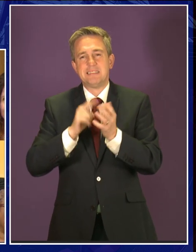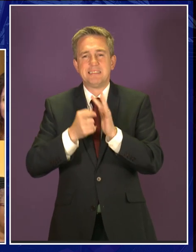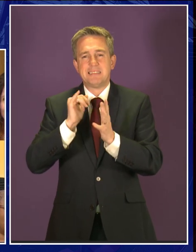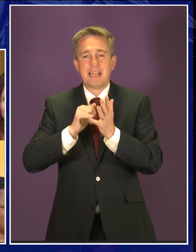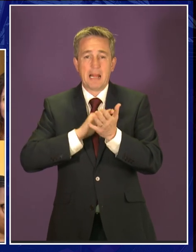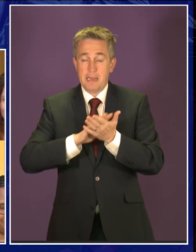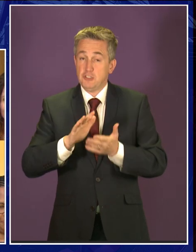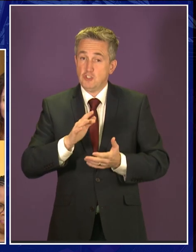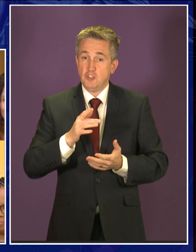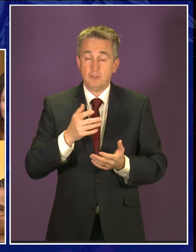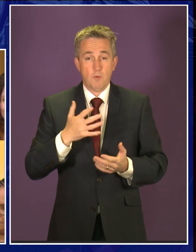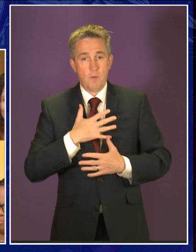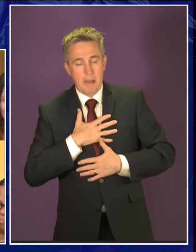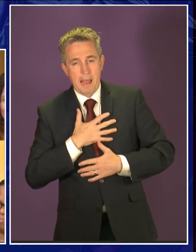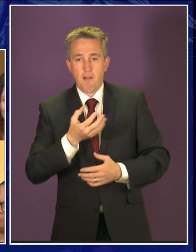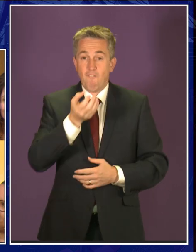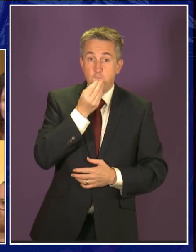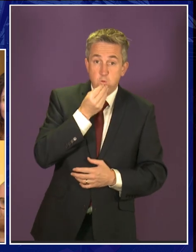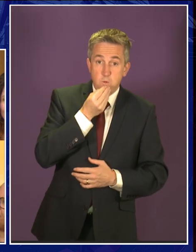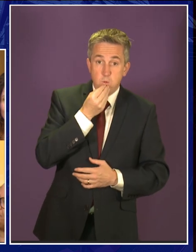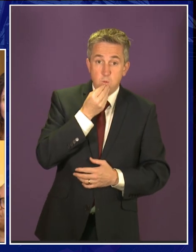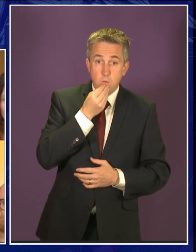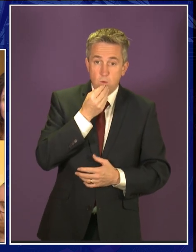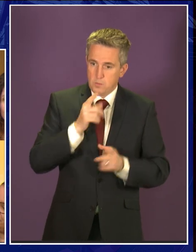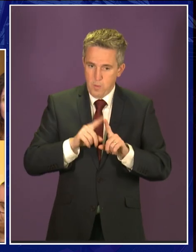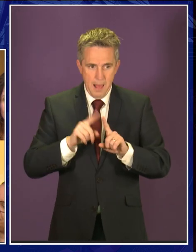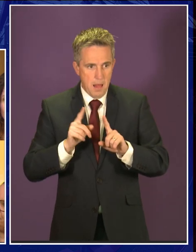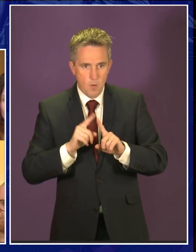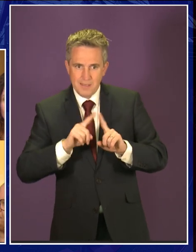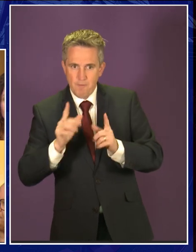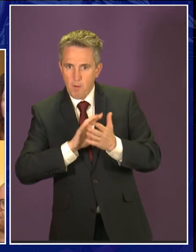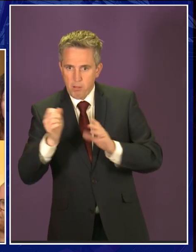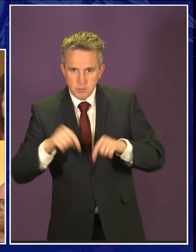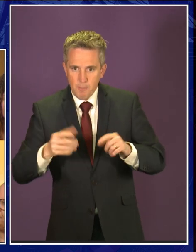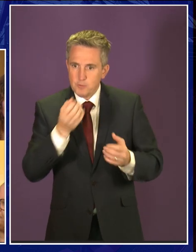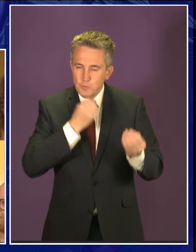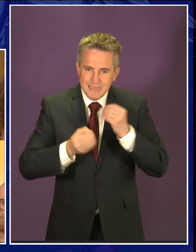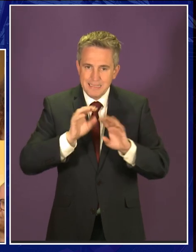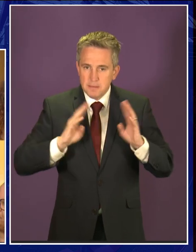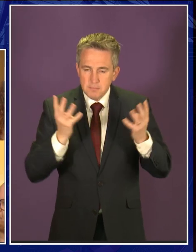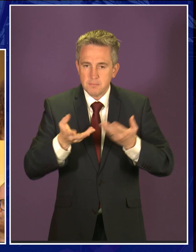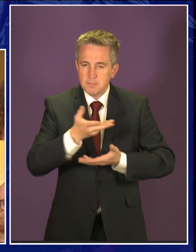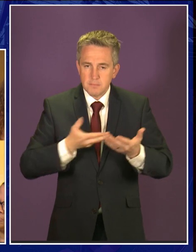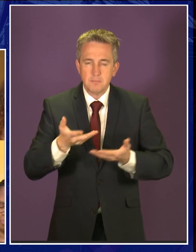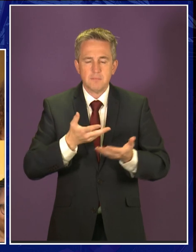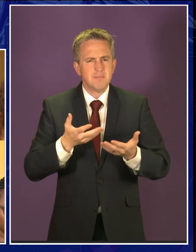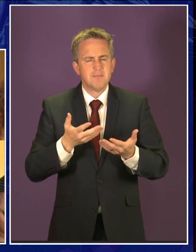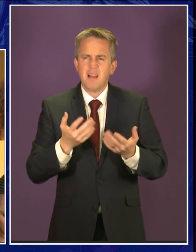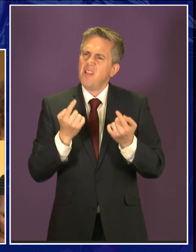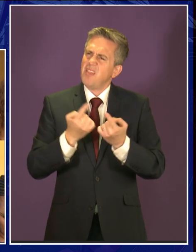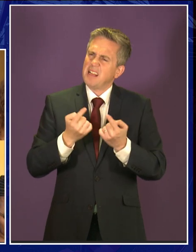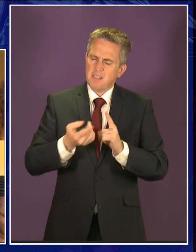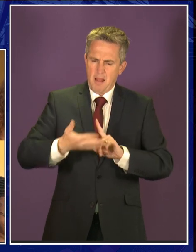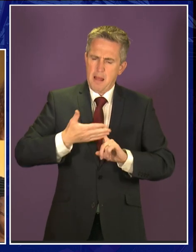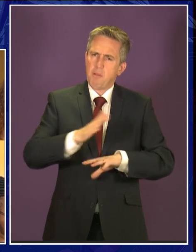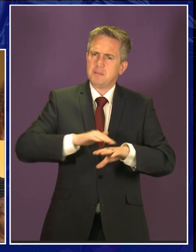food, which celebrates the coming together of different cultures. It seems that things that make us Singaporean brings